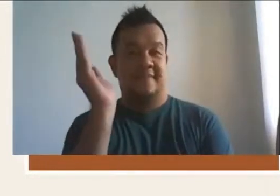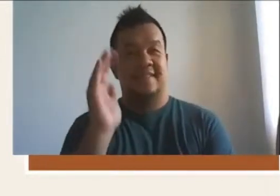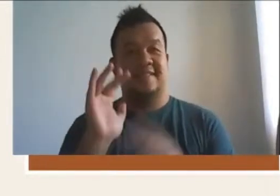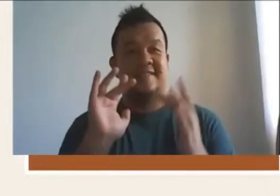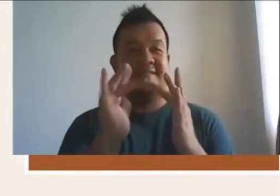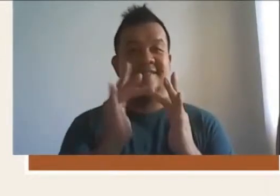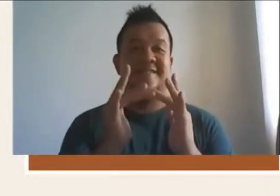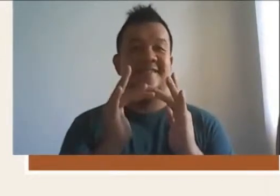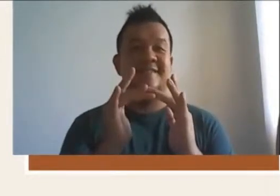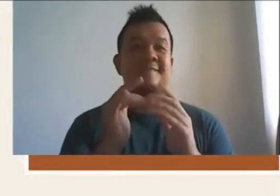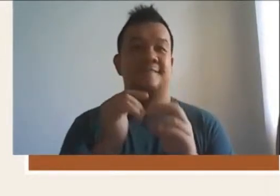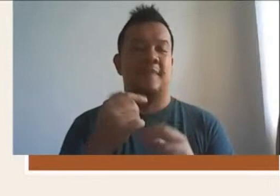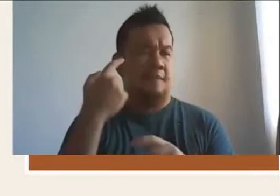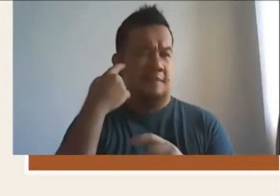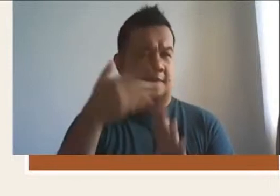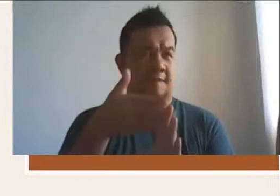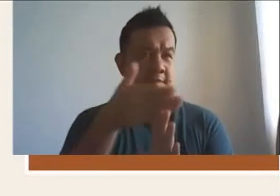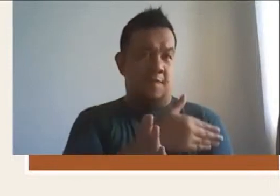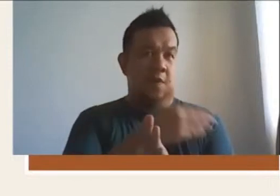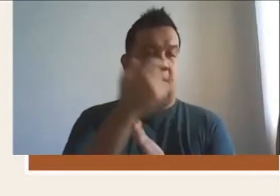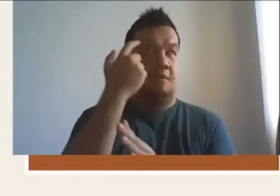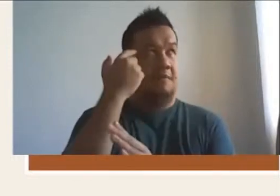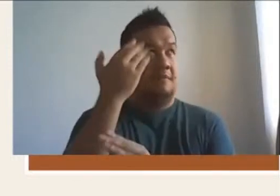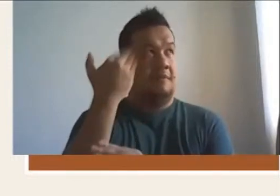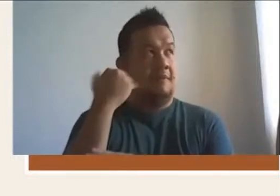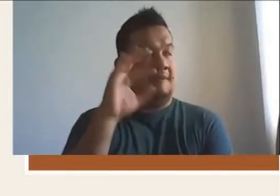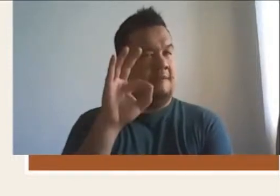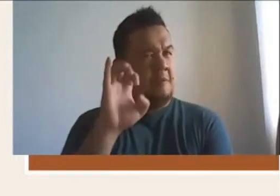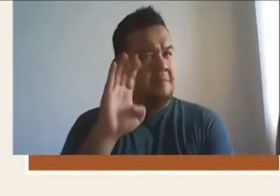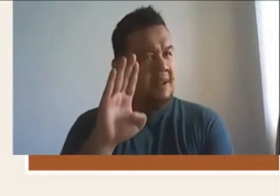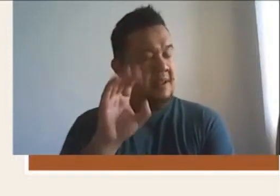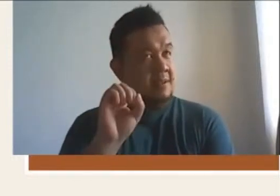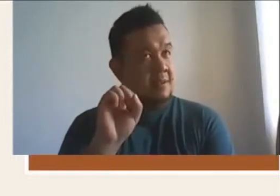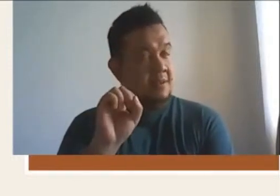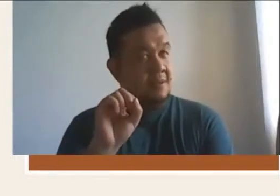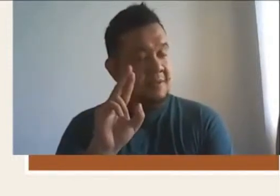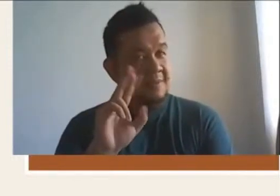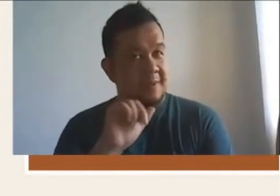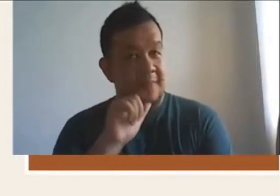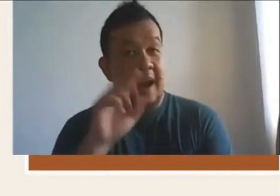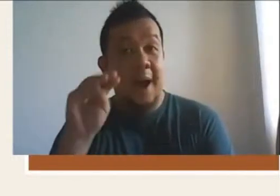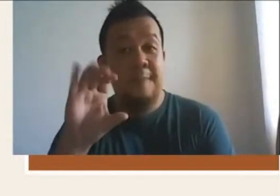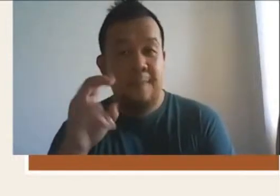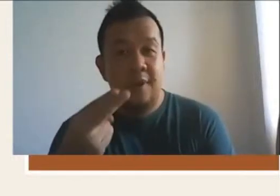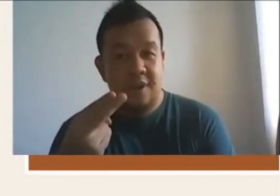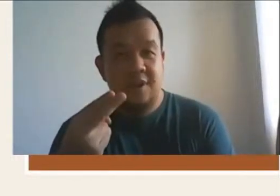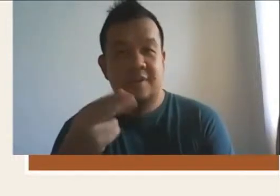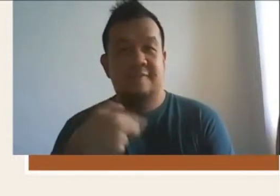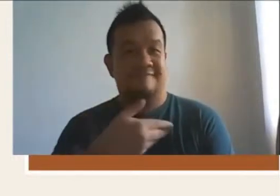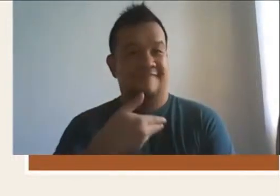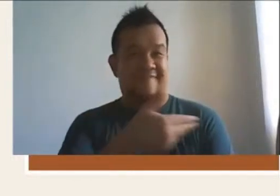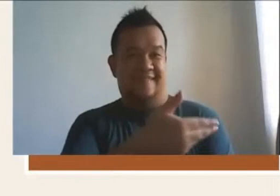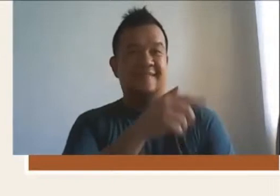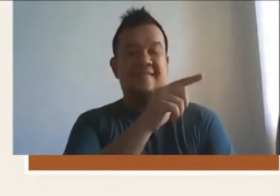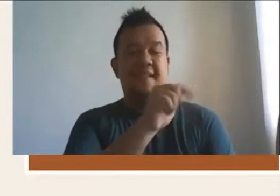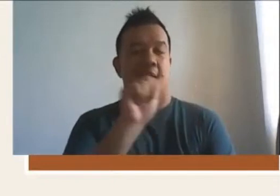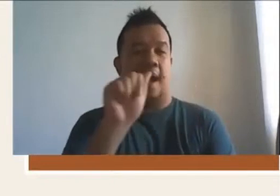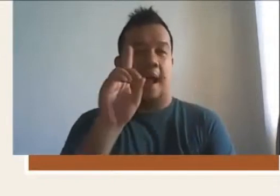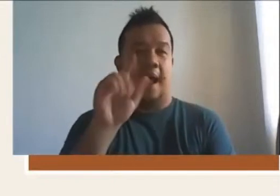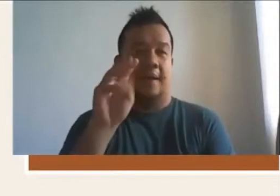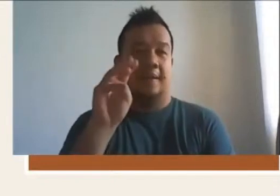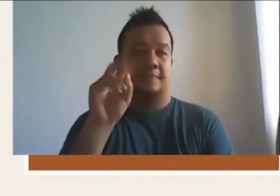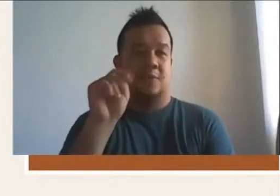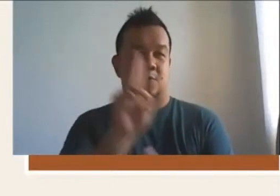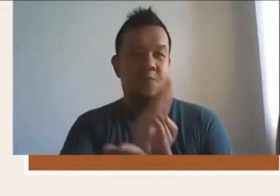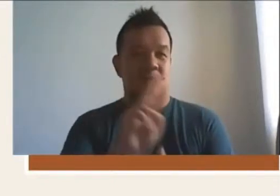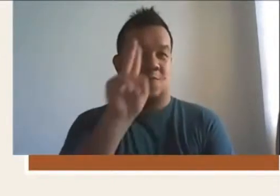that's why we're having this webinar because I think this was introduced to me last February and March. So